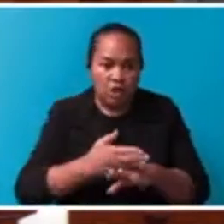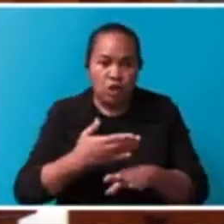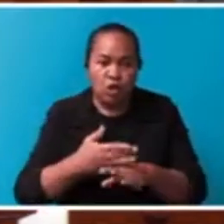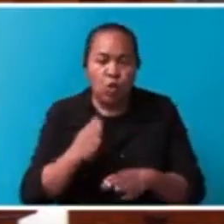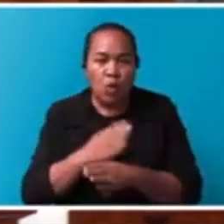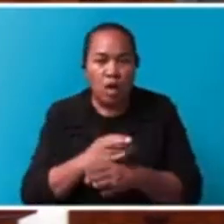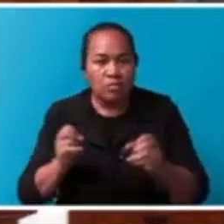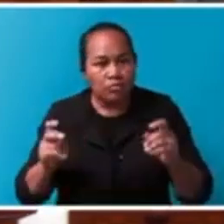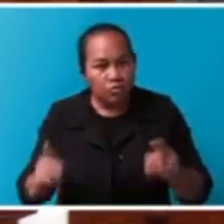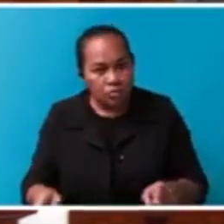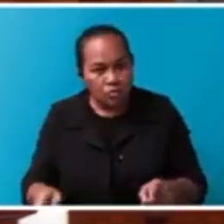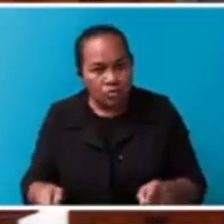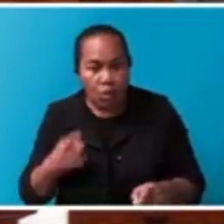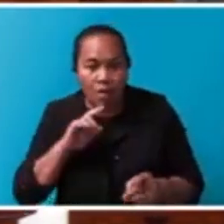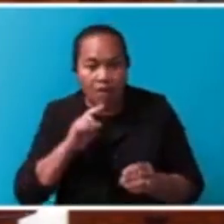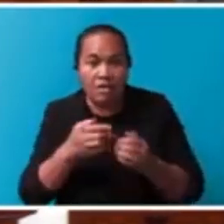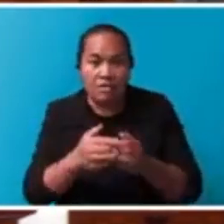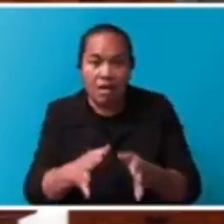year of operations.